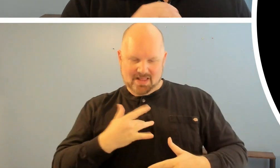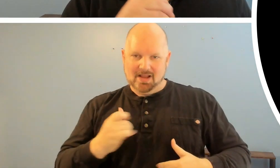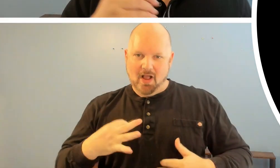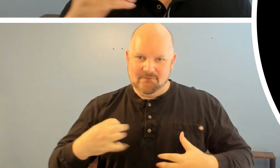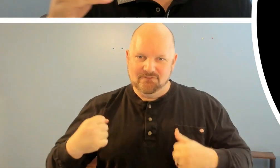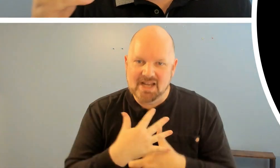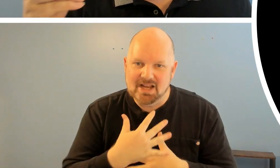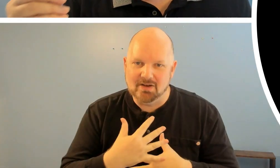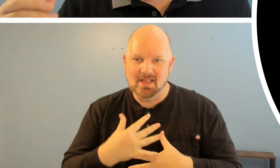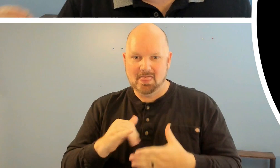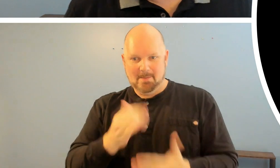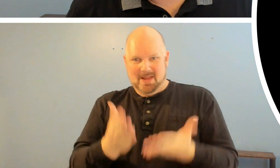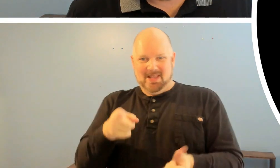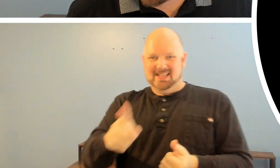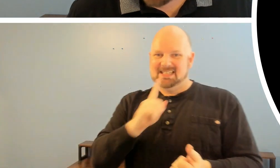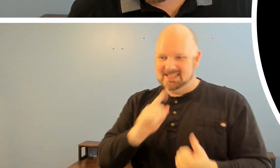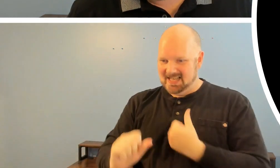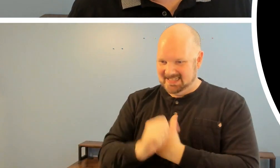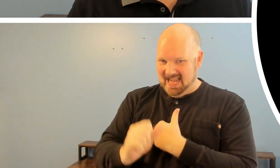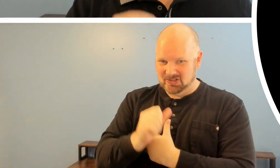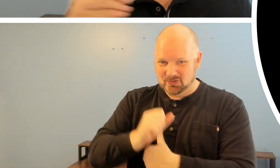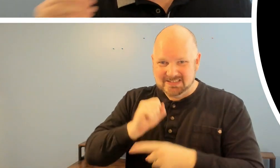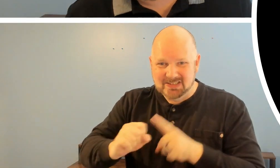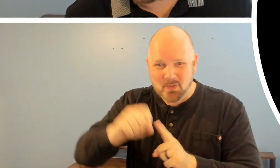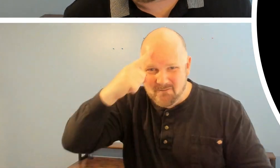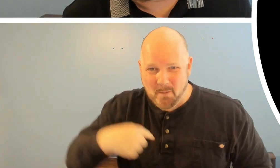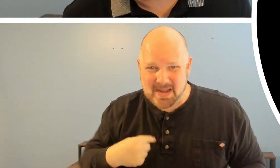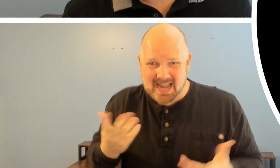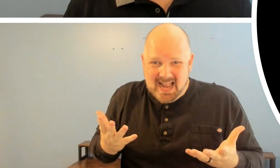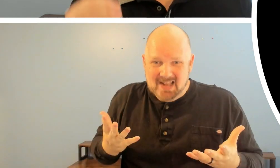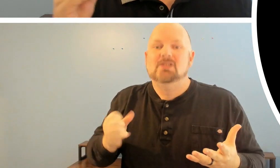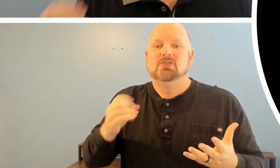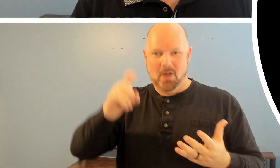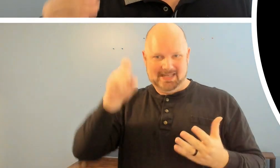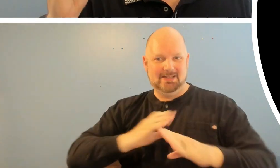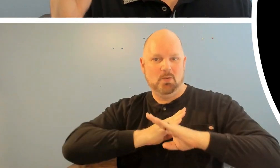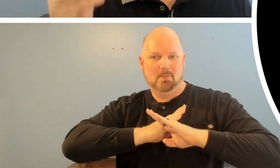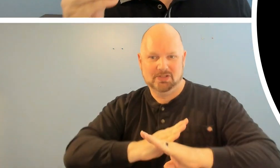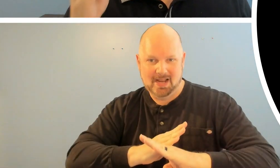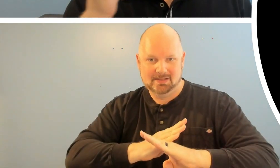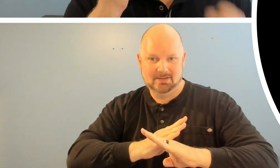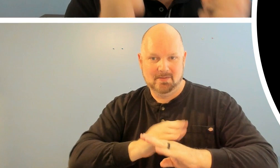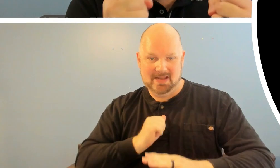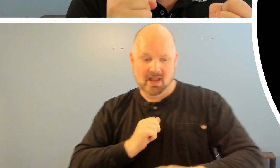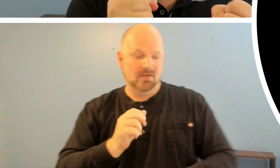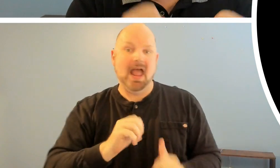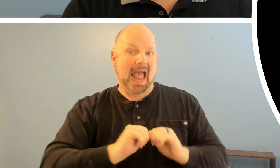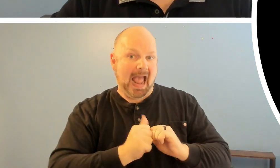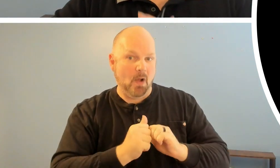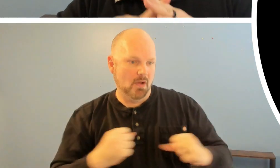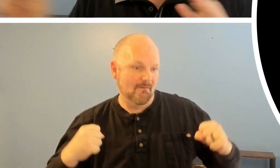that instinct of this could be harmful to me, this is dangerous to me, so I need to either fight